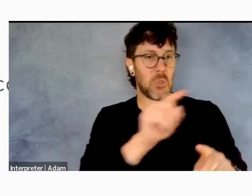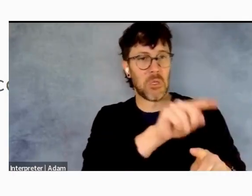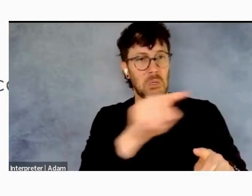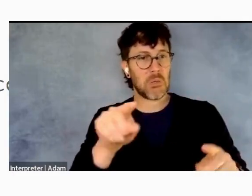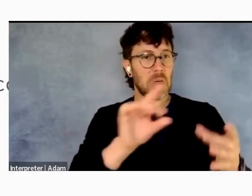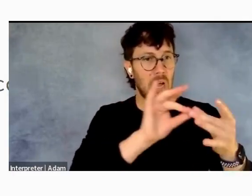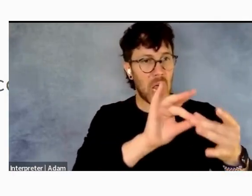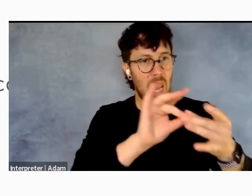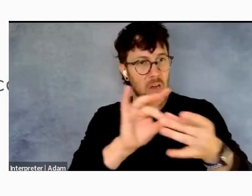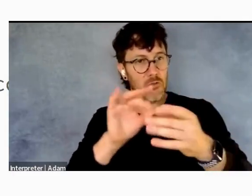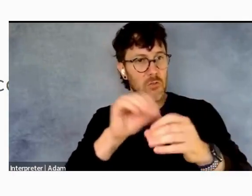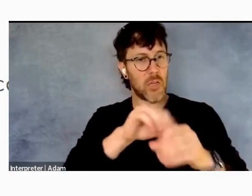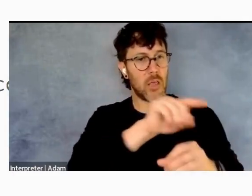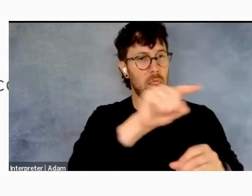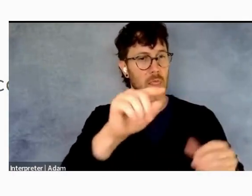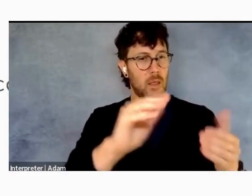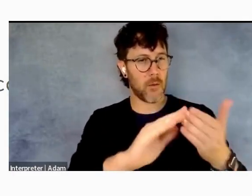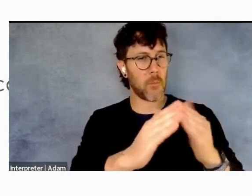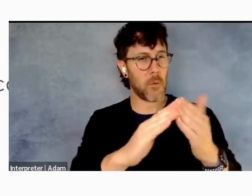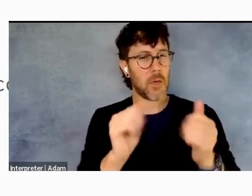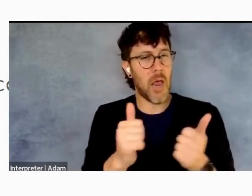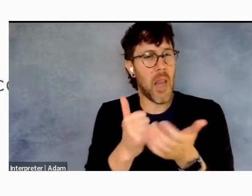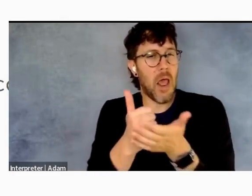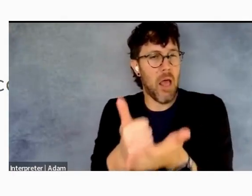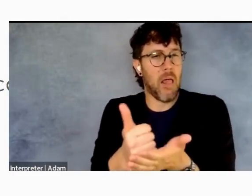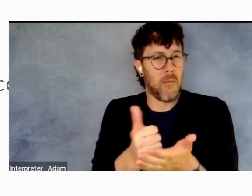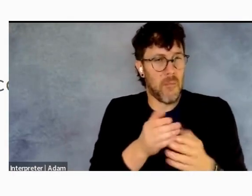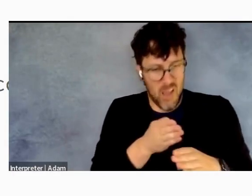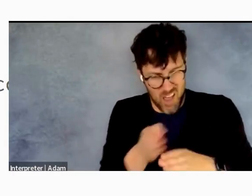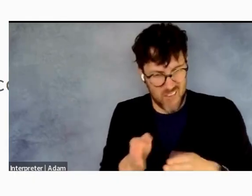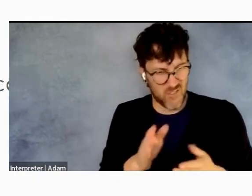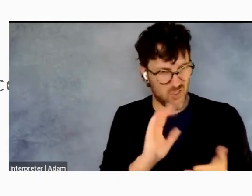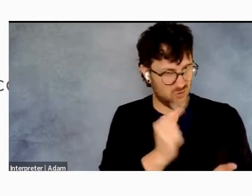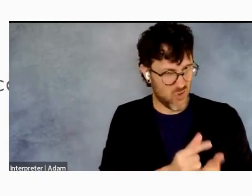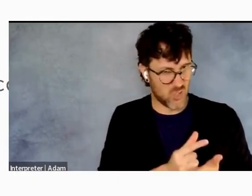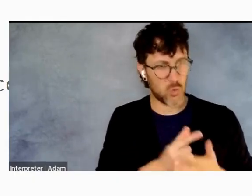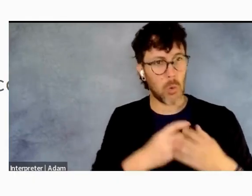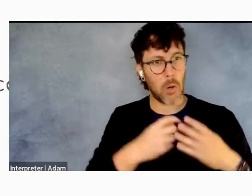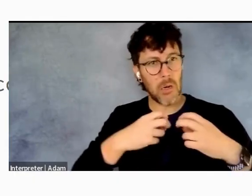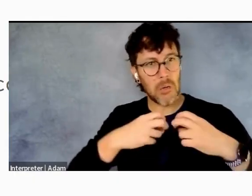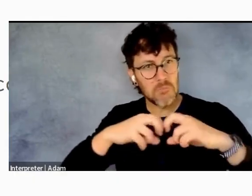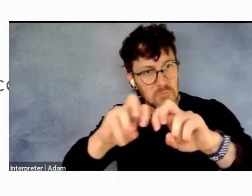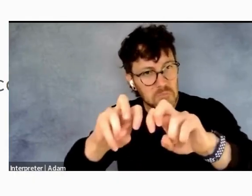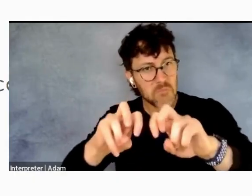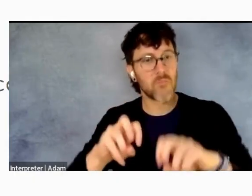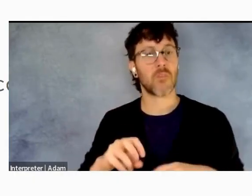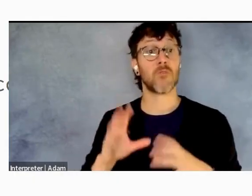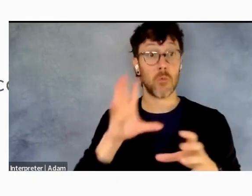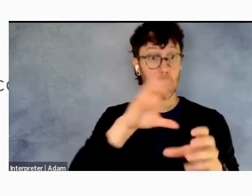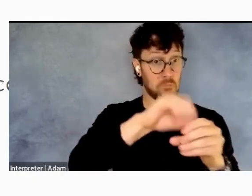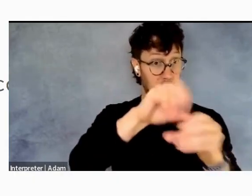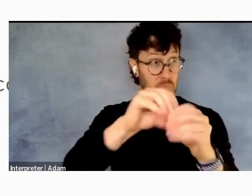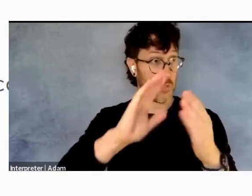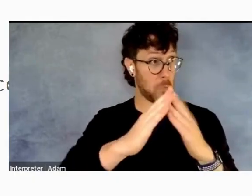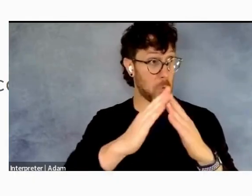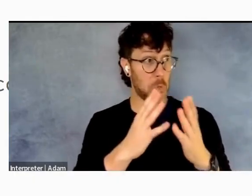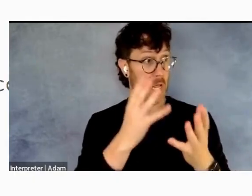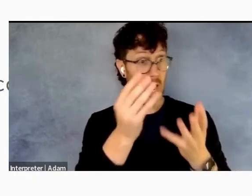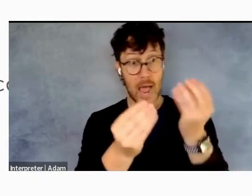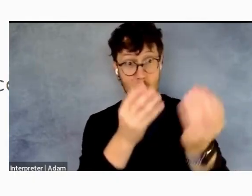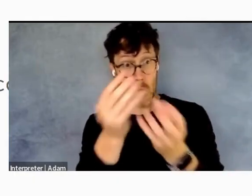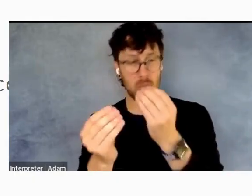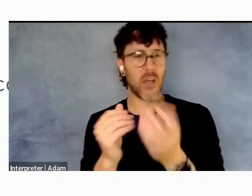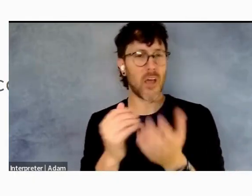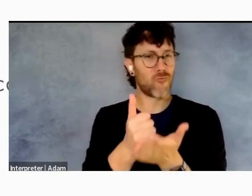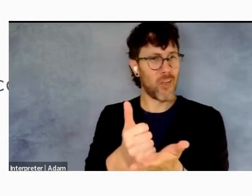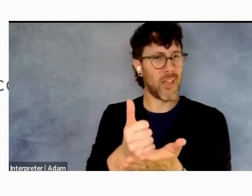community can be really helpful for that transition. And by engaging in these community outings, that can be really helpful for that. So